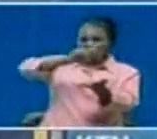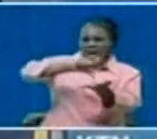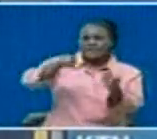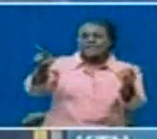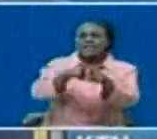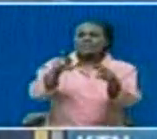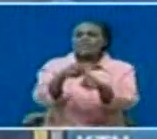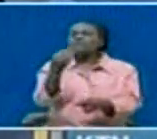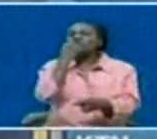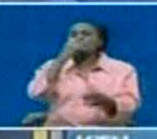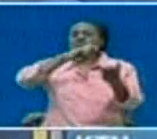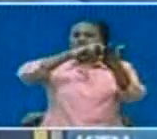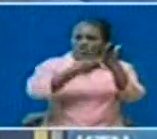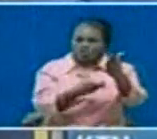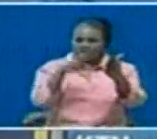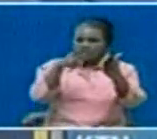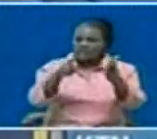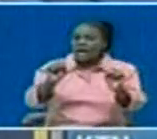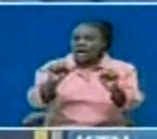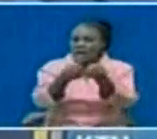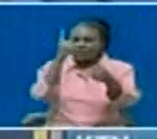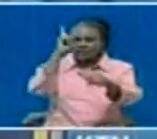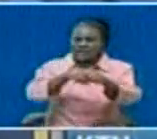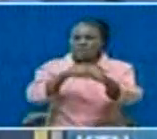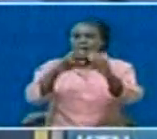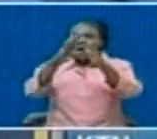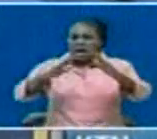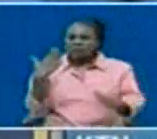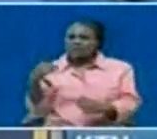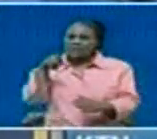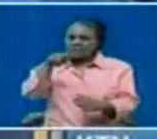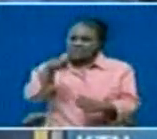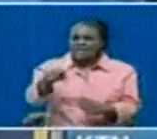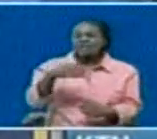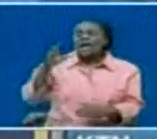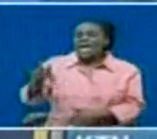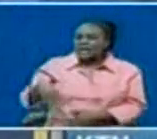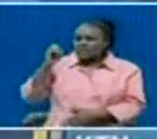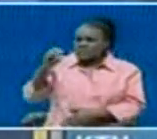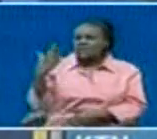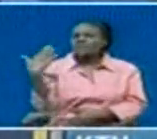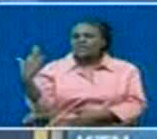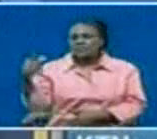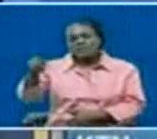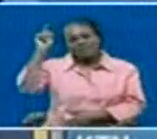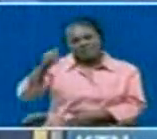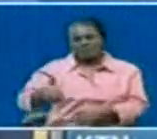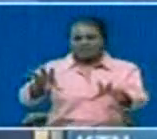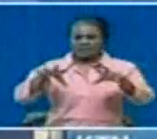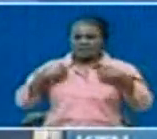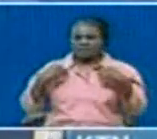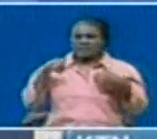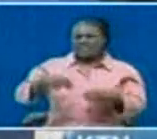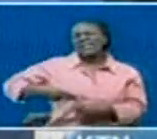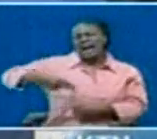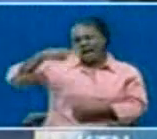food costs. With inflation rising during the period, households had to contend with the higher prices of commodities. Now, this is the